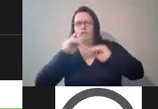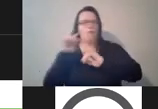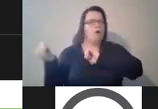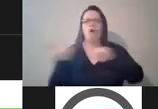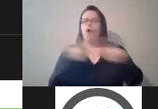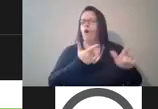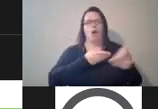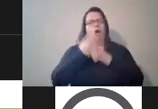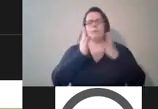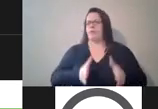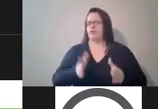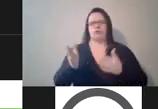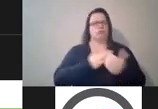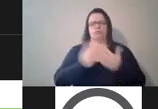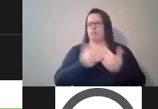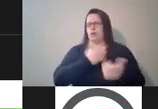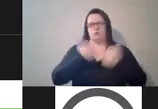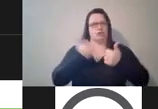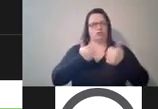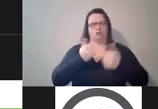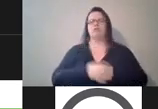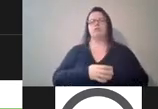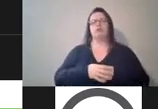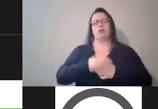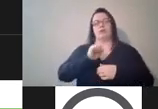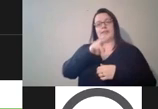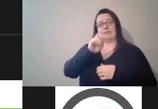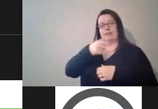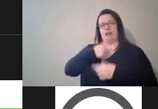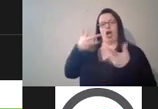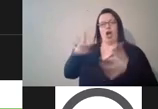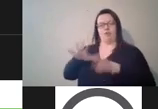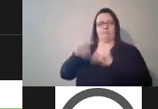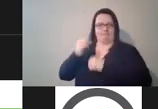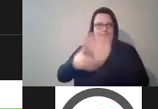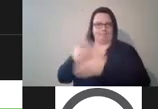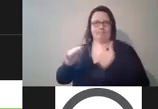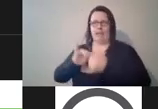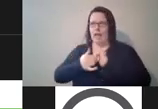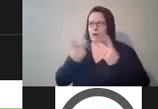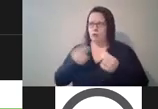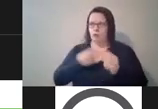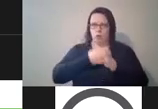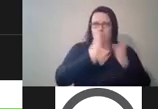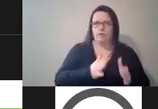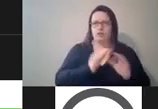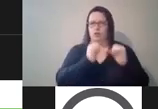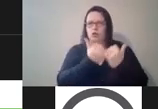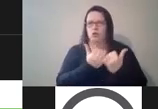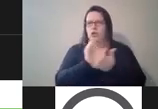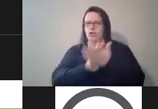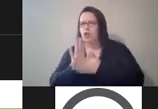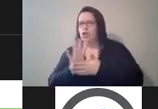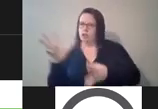across disciplines. So Steve and I have already started that process. How do we engage professional associations and colleges? How do